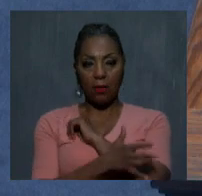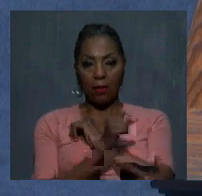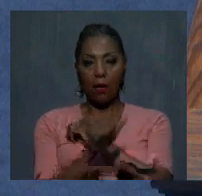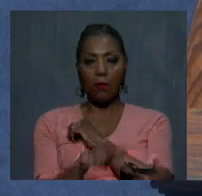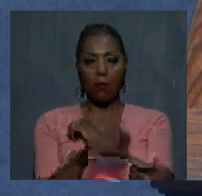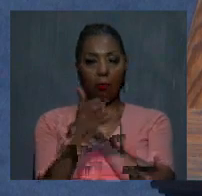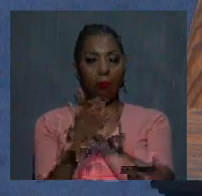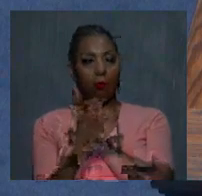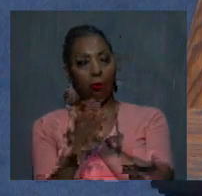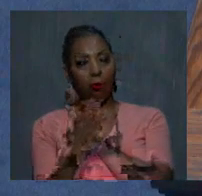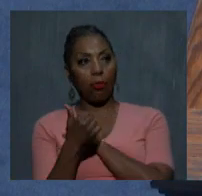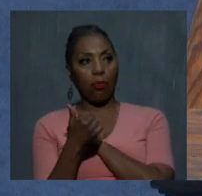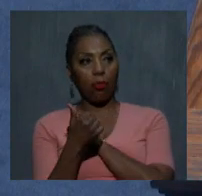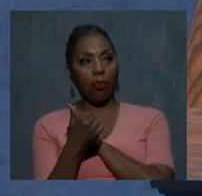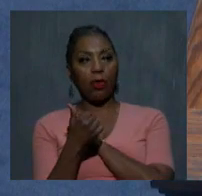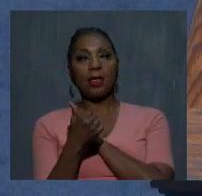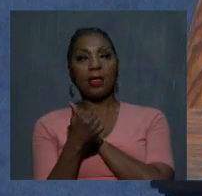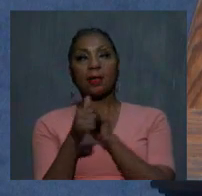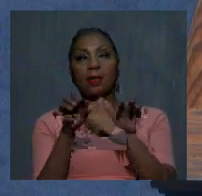other